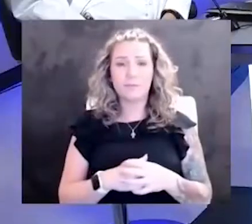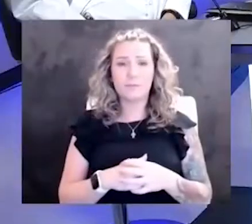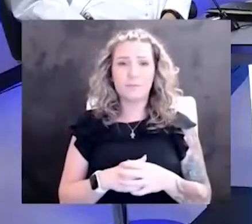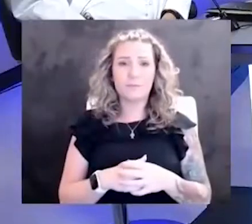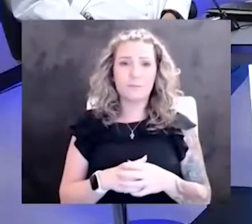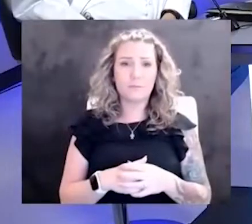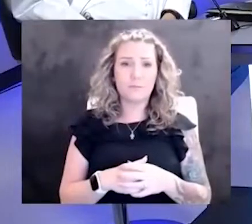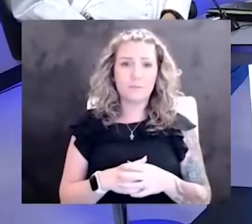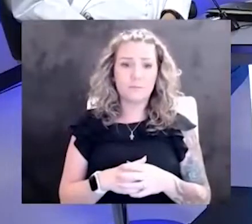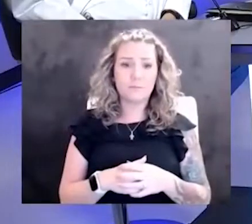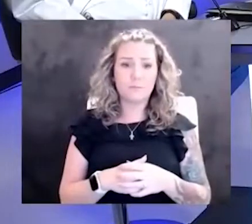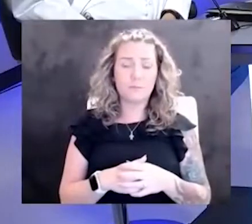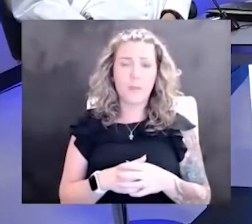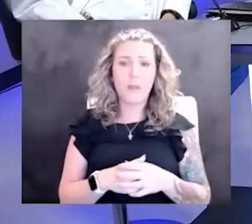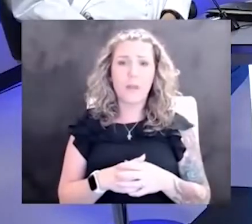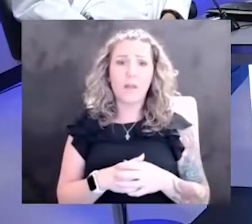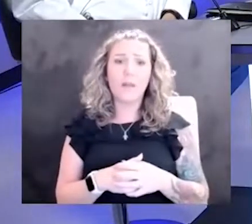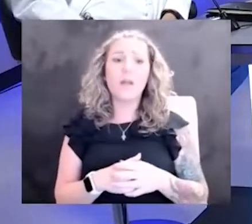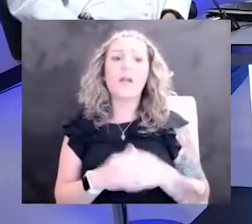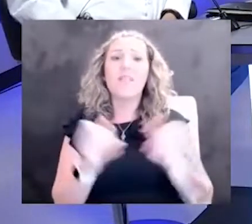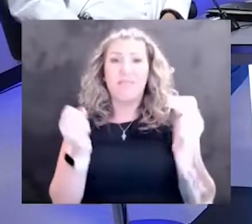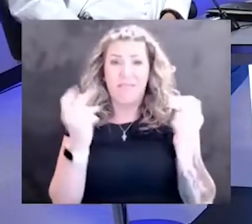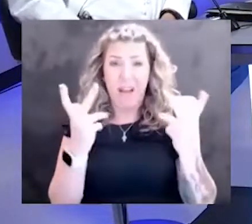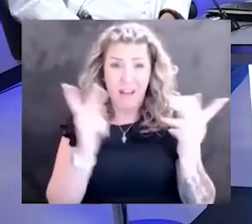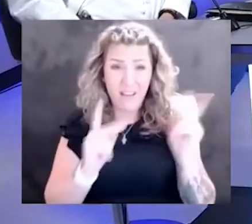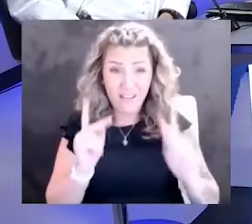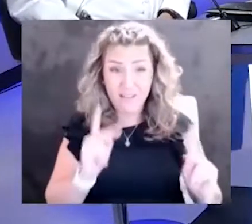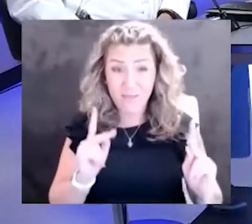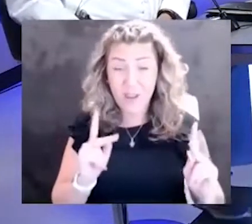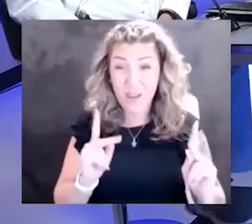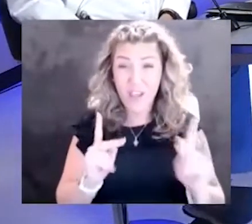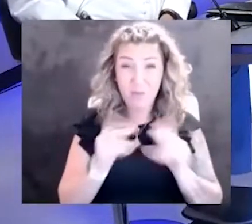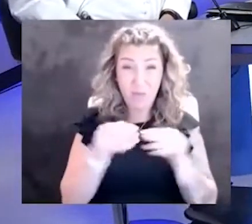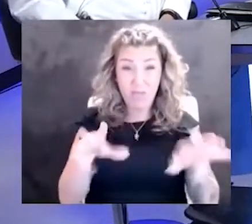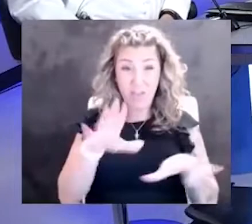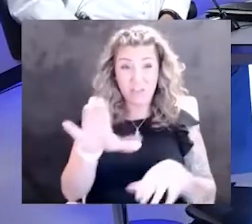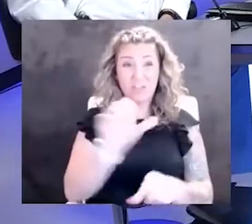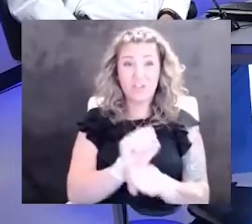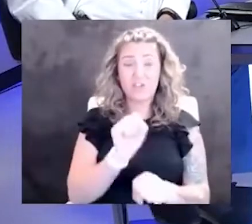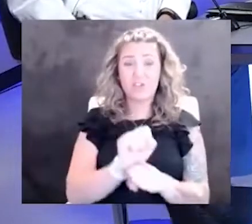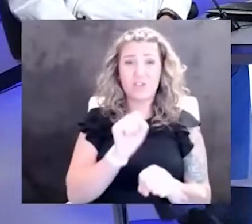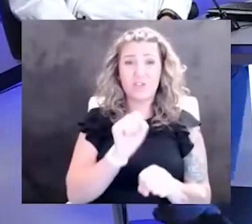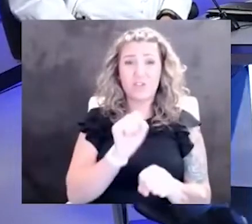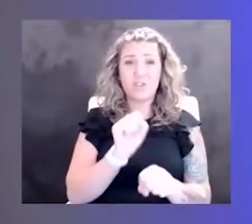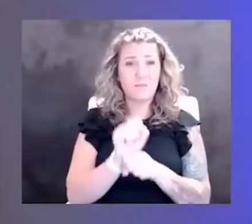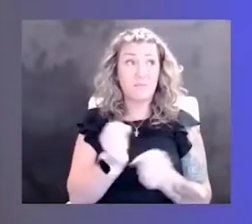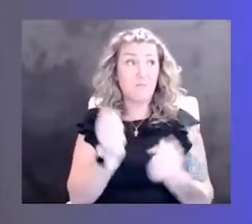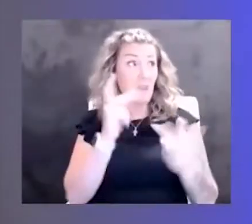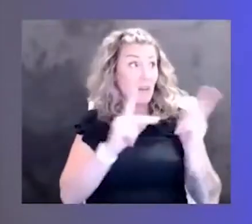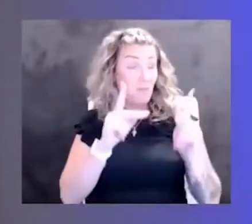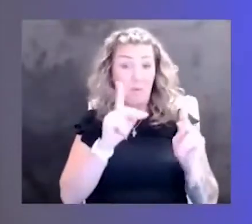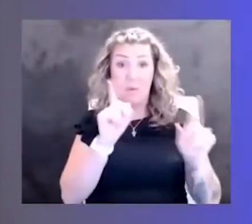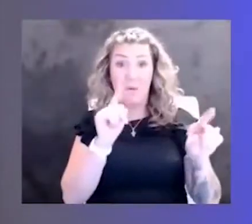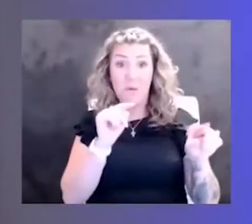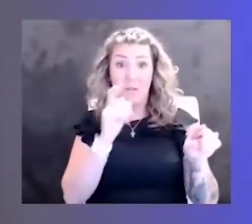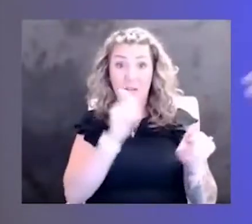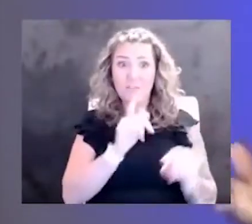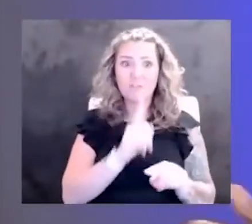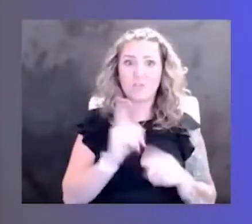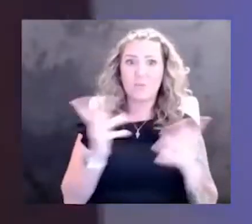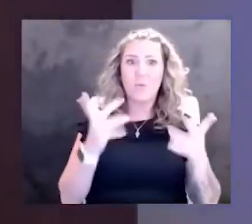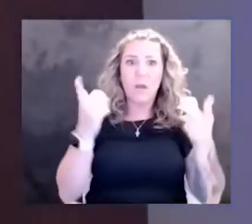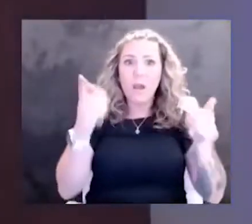lots of folks lost their jobs. Lots of folks had to keep going into work, even though they weren't sure. But I also